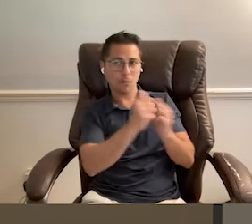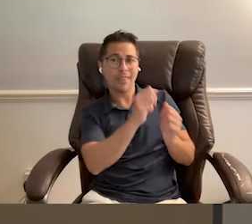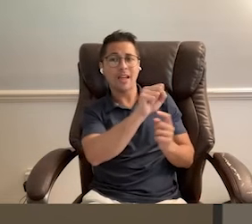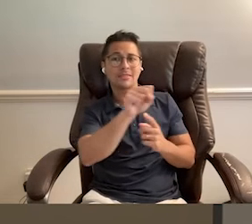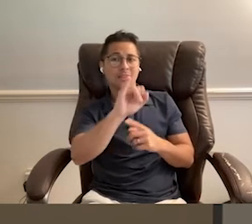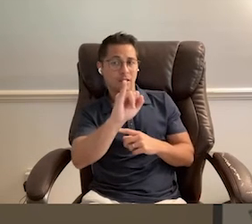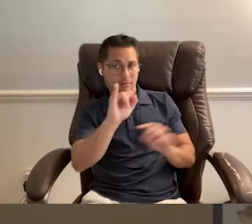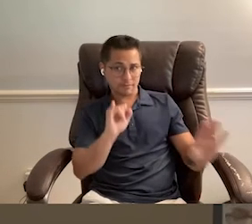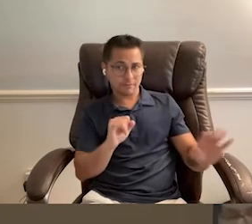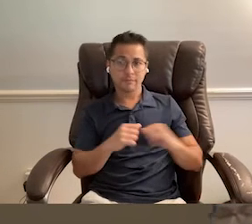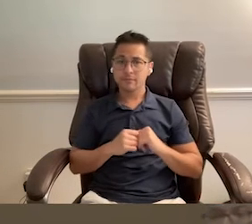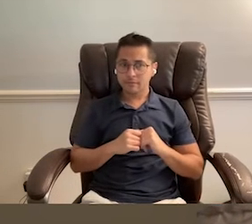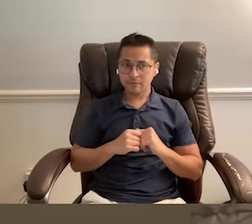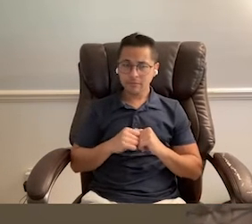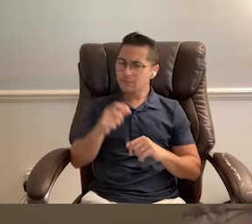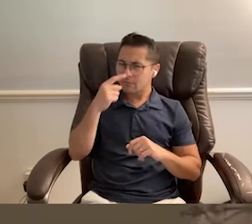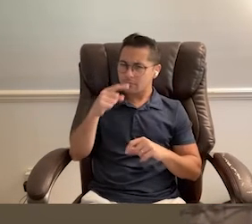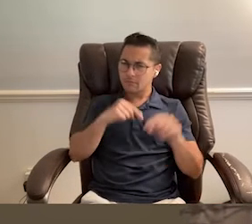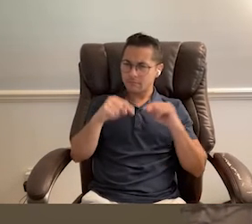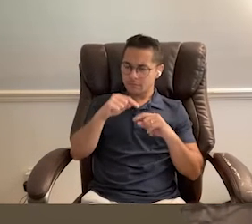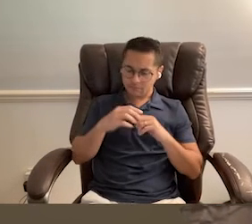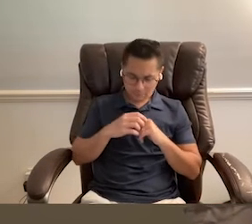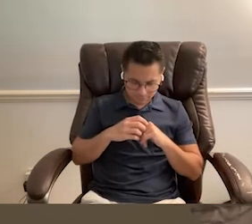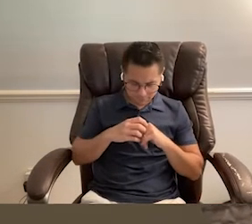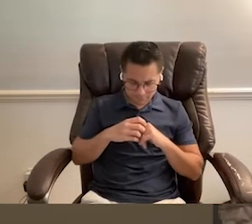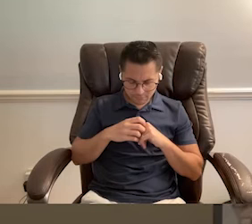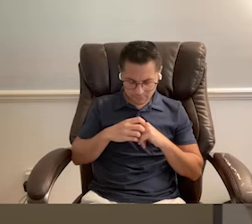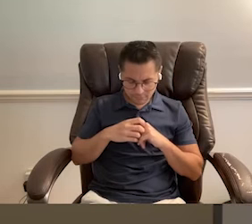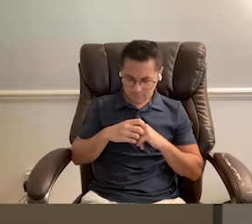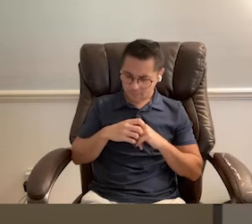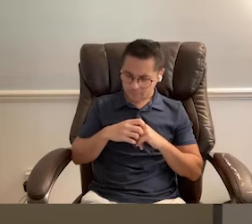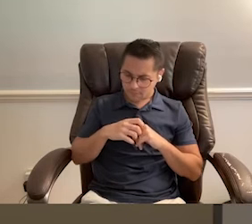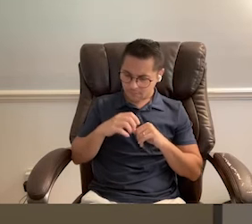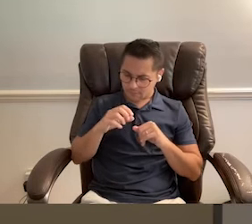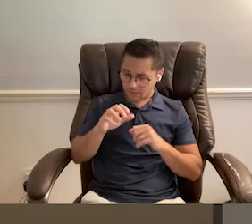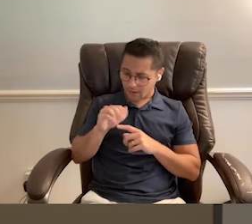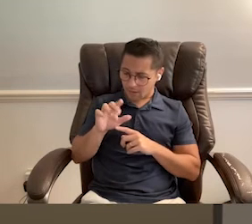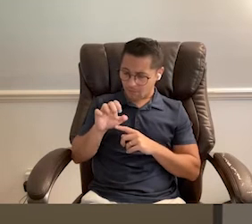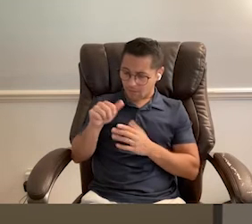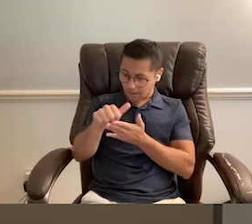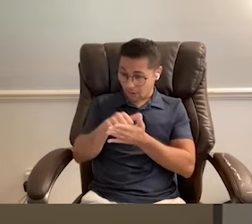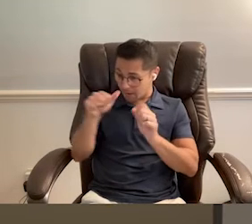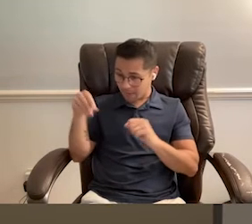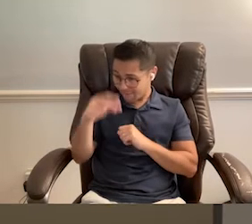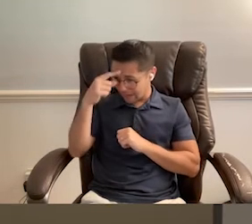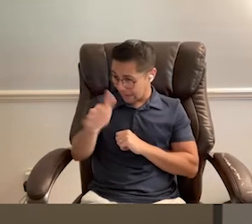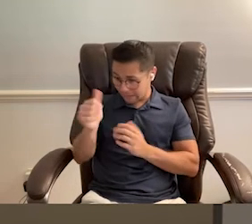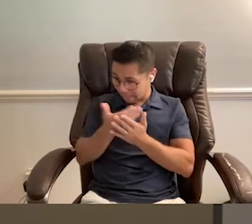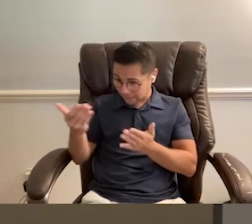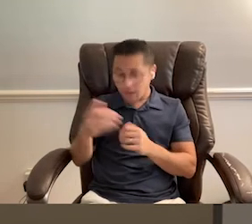So just to go back to your previous thing about rent, can you use an ABLE account to pay for anything like that? Like Yes. one of our- Oh man, we're about to get